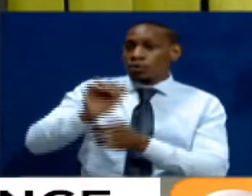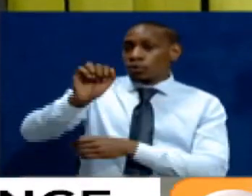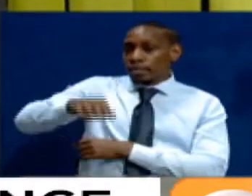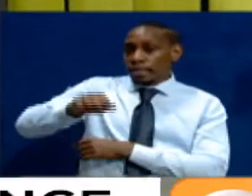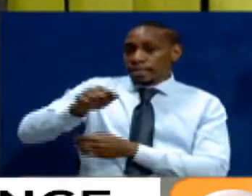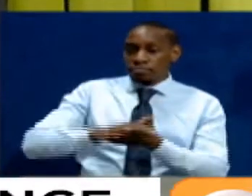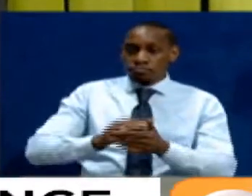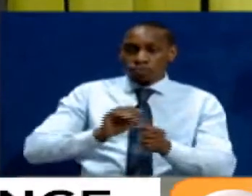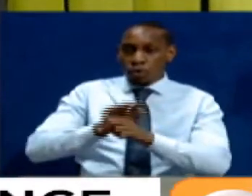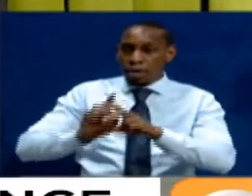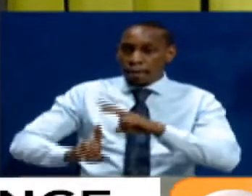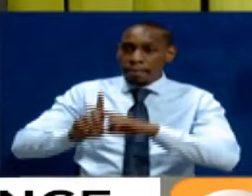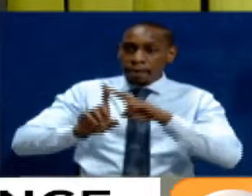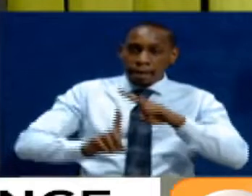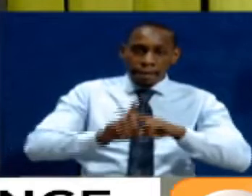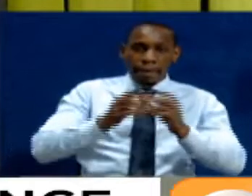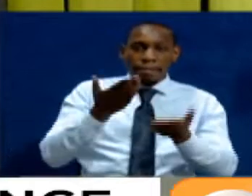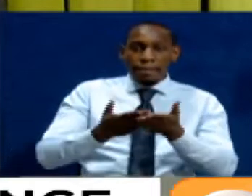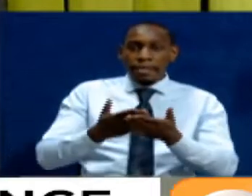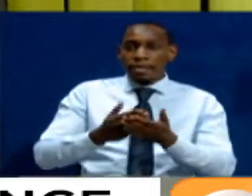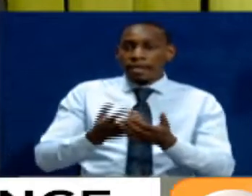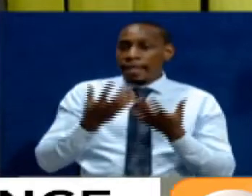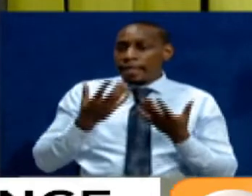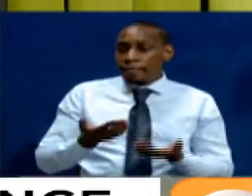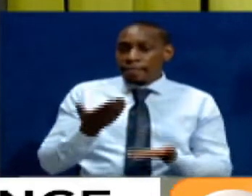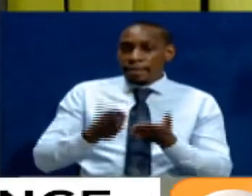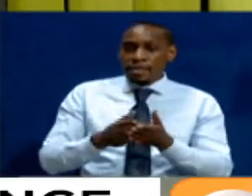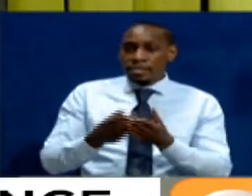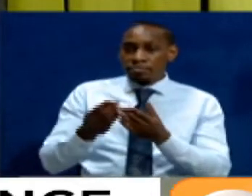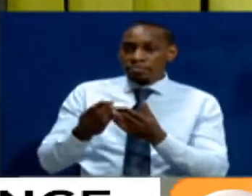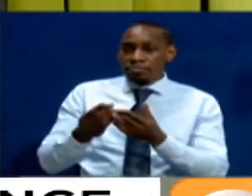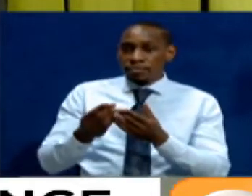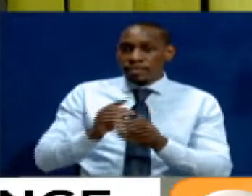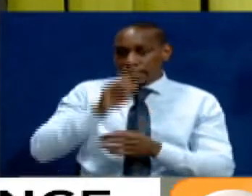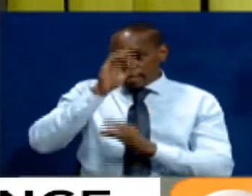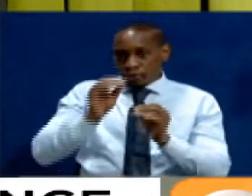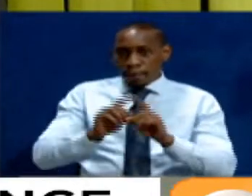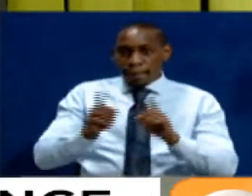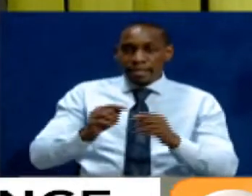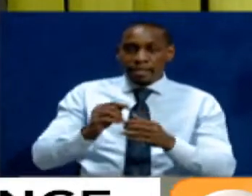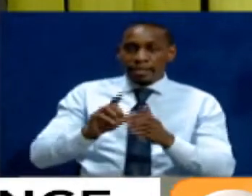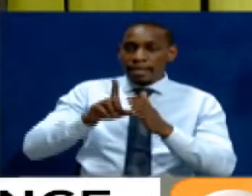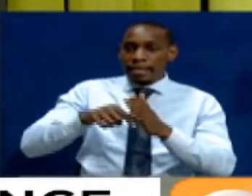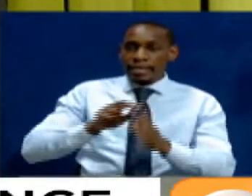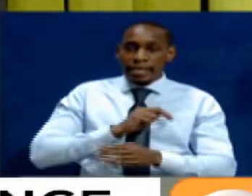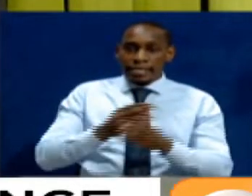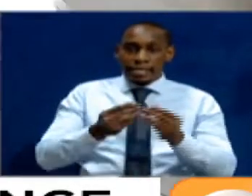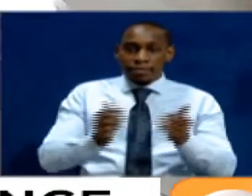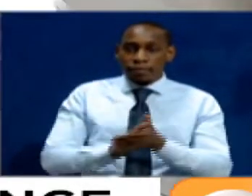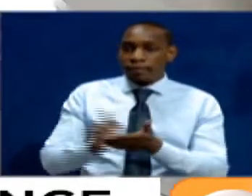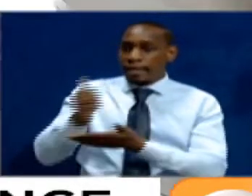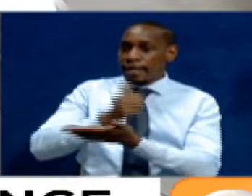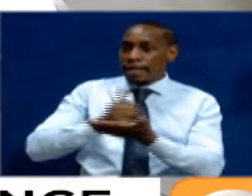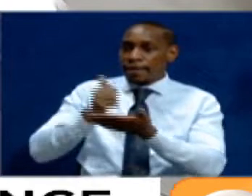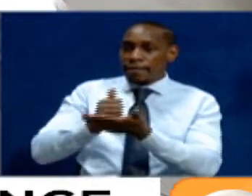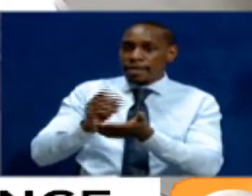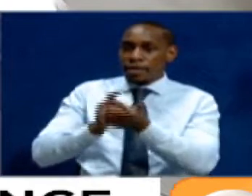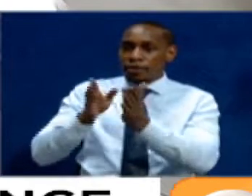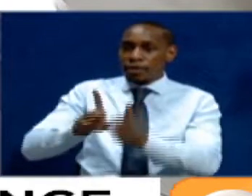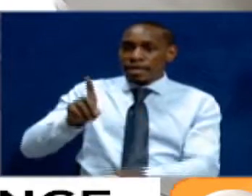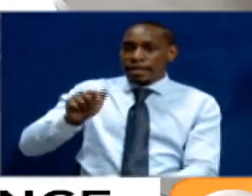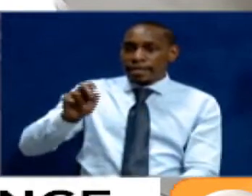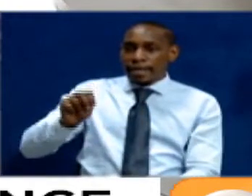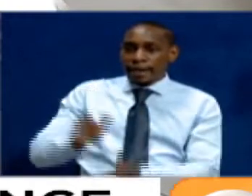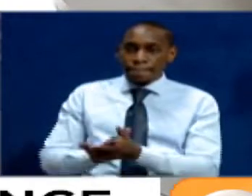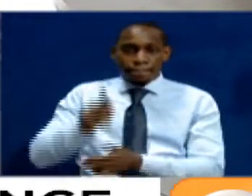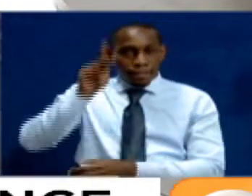there will be waves, and they could be worse or better, but eventually, I think nature will overcome this thing. Amen, Doctor. Well put. Let's just go